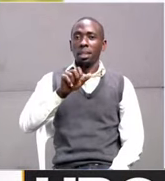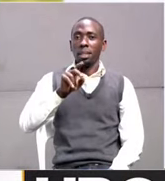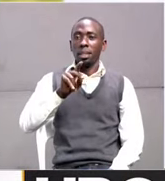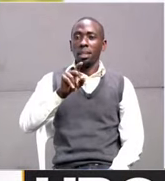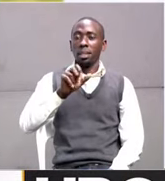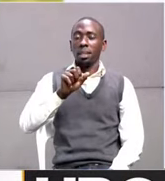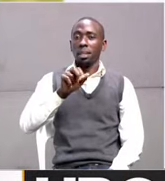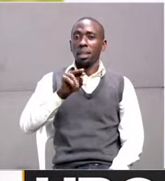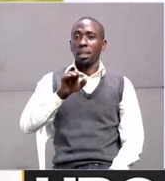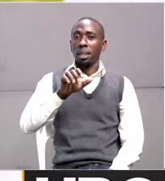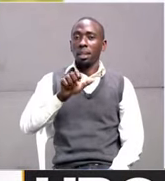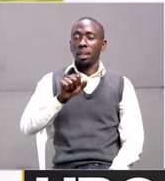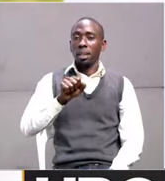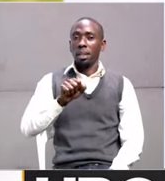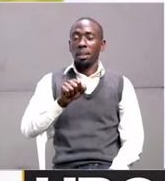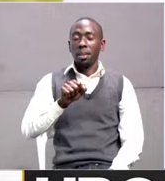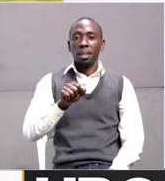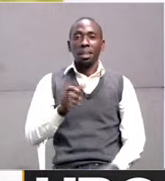Nyakana now